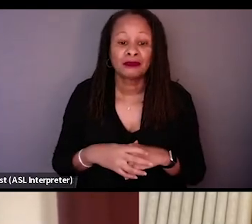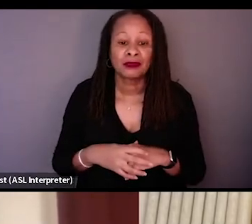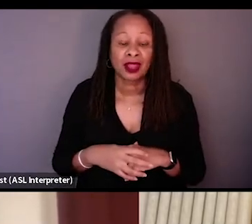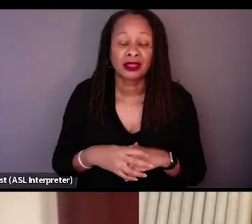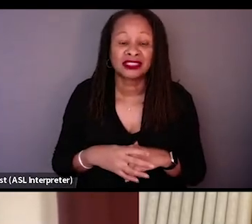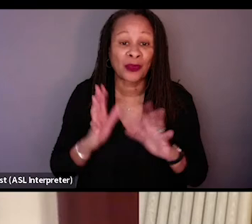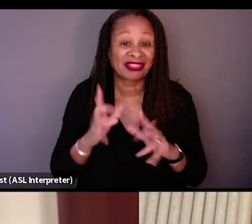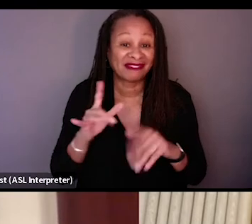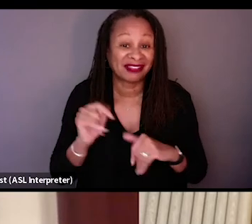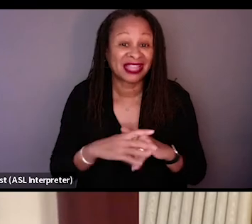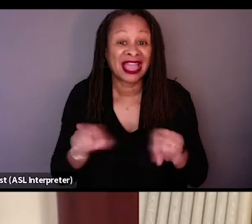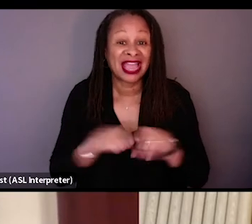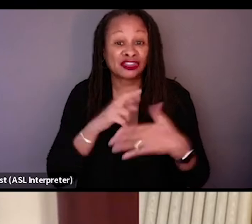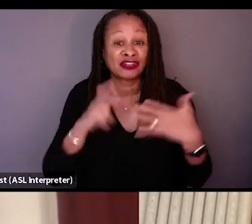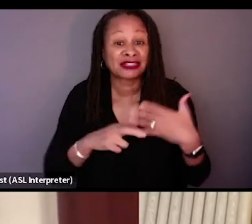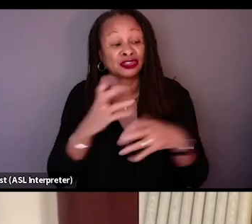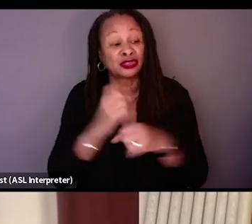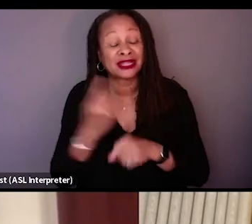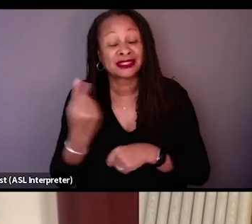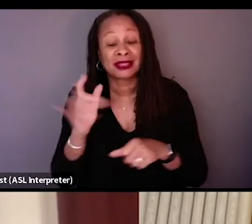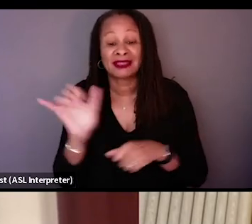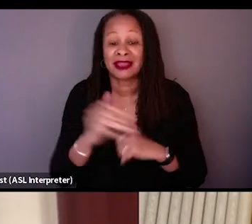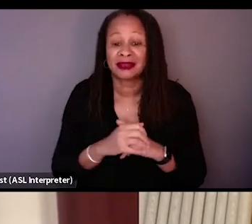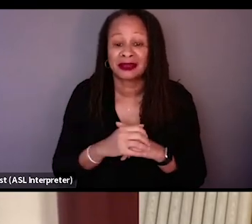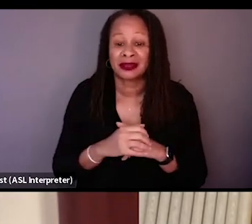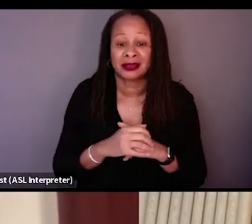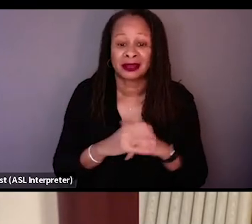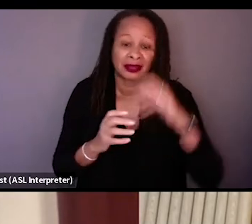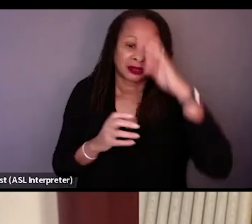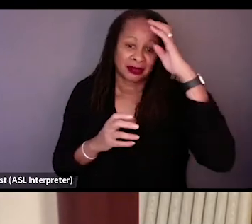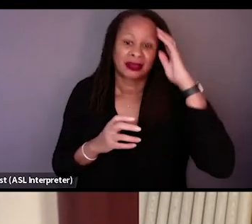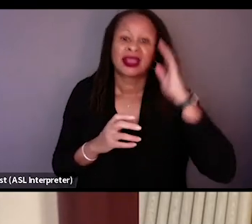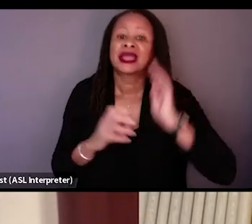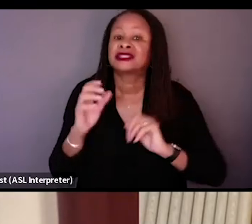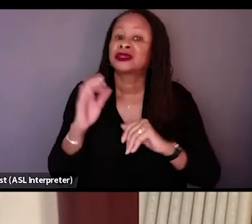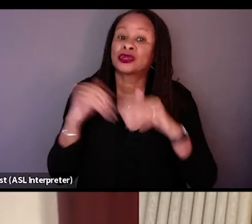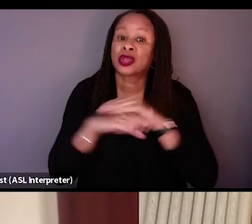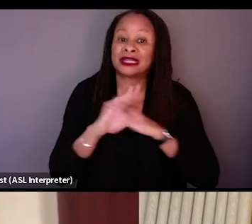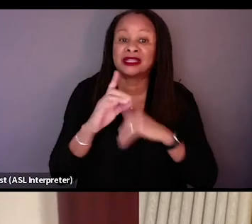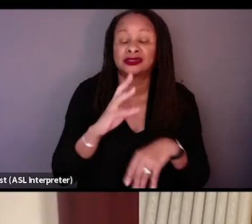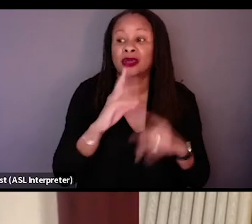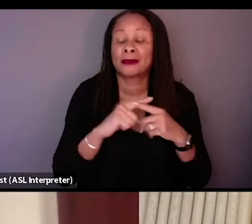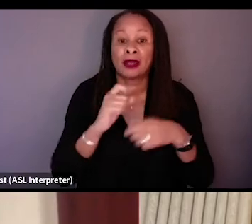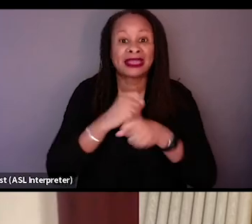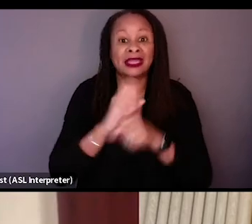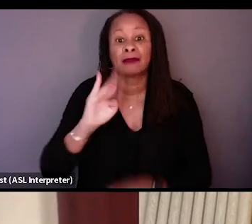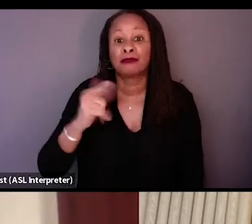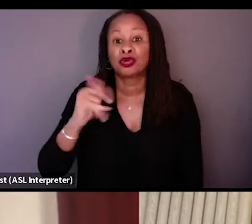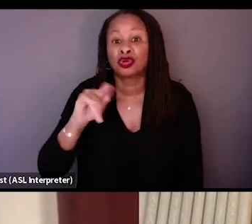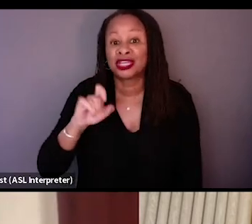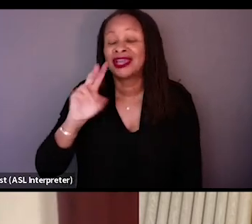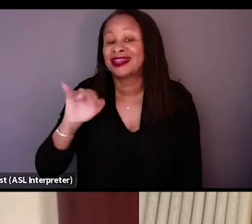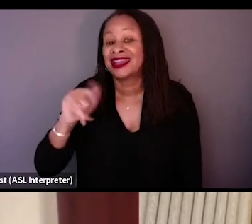And then as a result, you get something like Paul Thomas Anderson when he made Boogie Nights, talking about creating that character that Don Chico